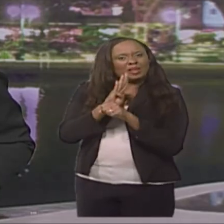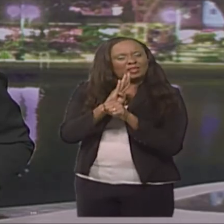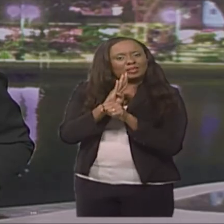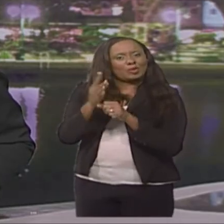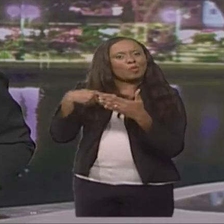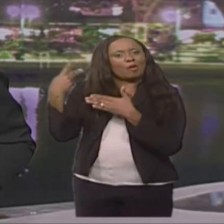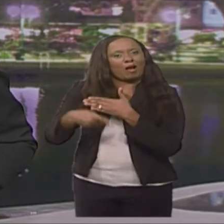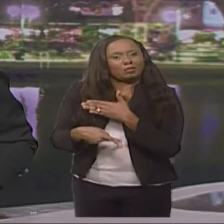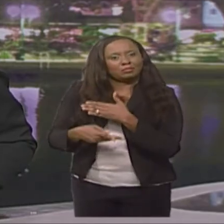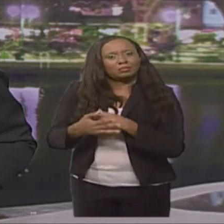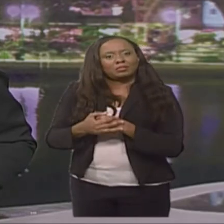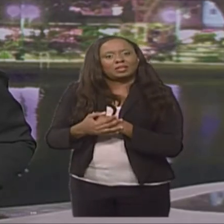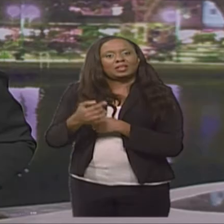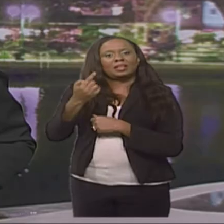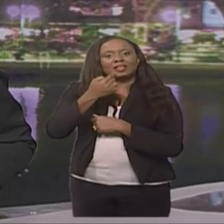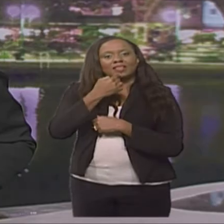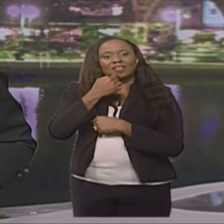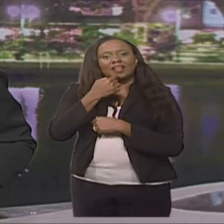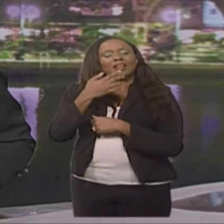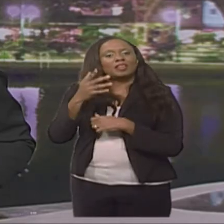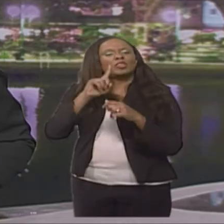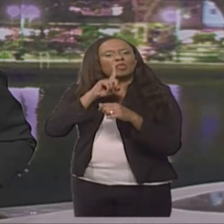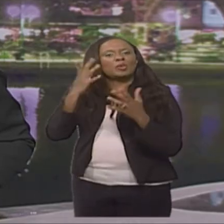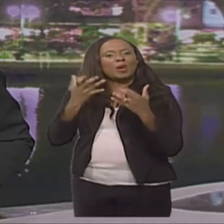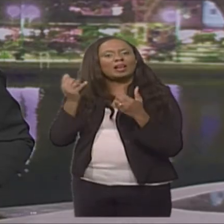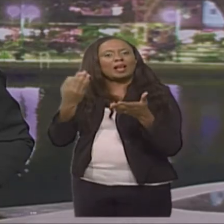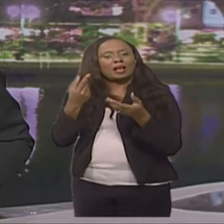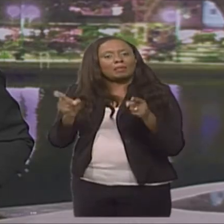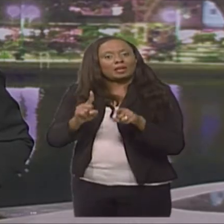public over the years. Mr. Cameron says the supplementary is nothing new.